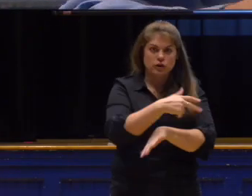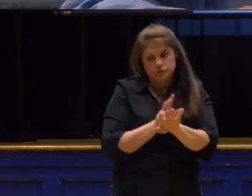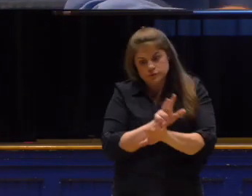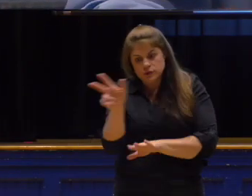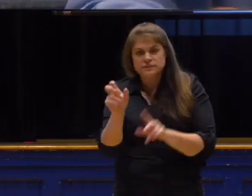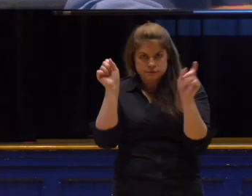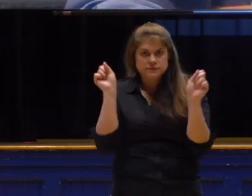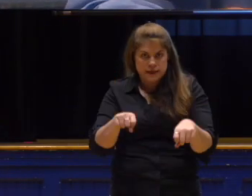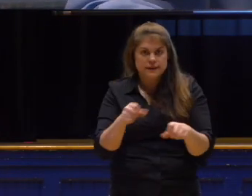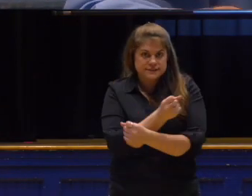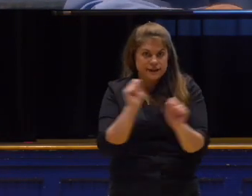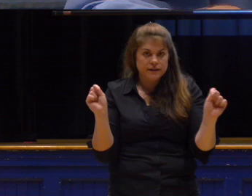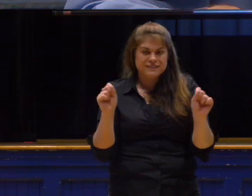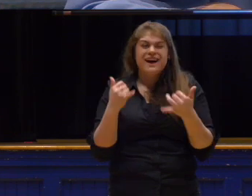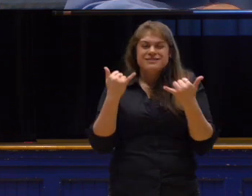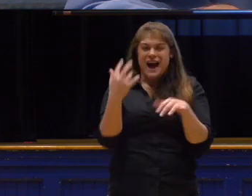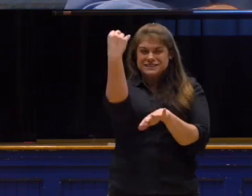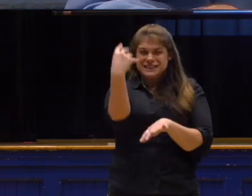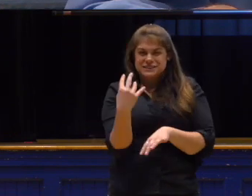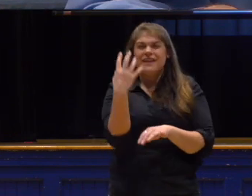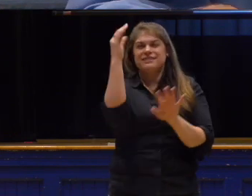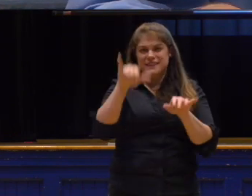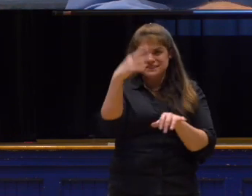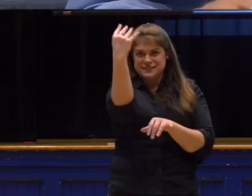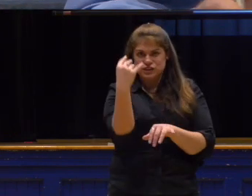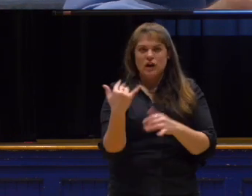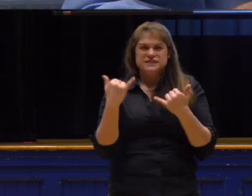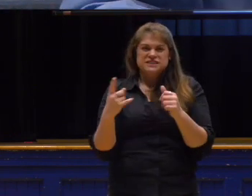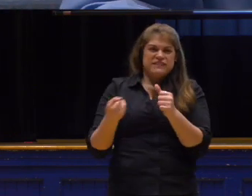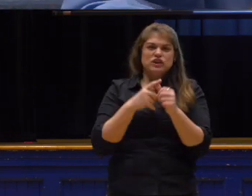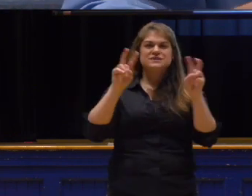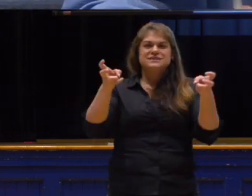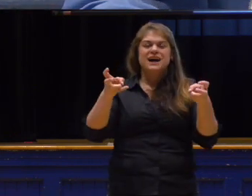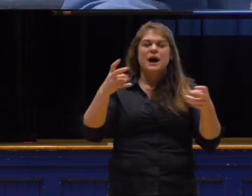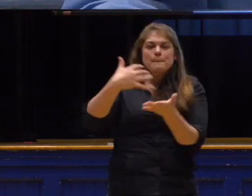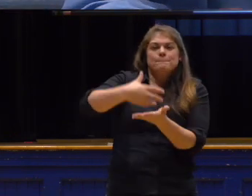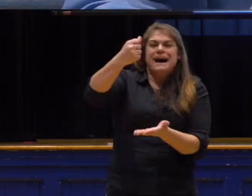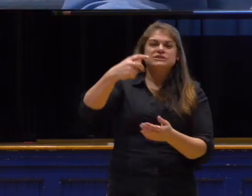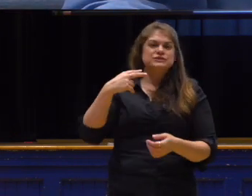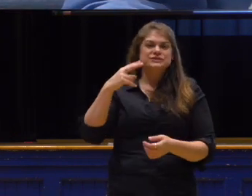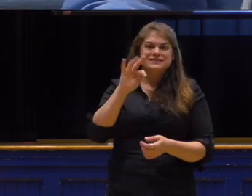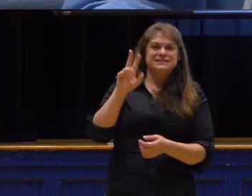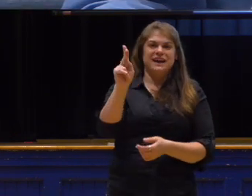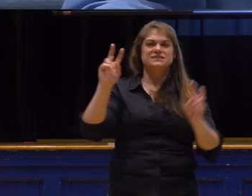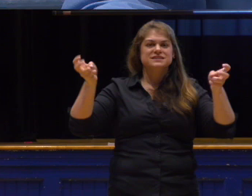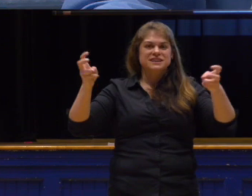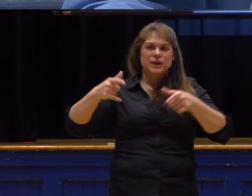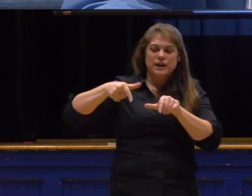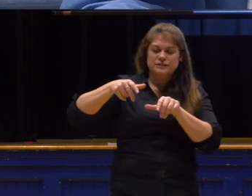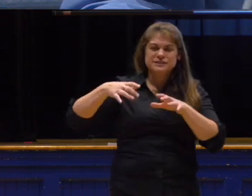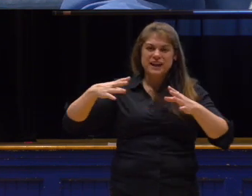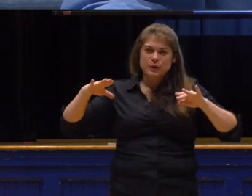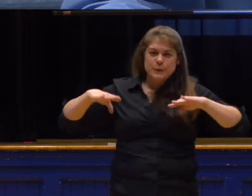And that signal right now is kind of the first bottleneck that you run into. So we do know that there's going to be a significant